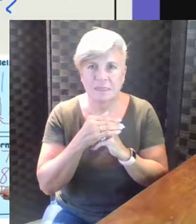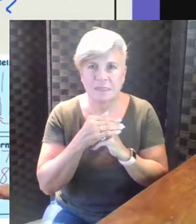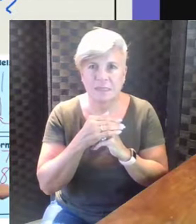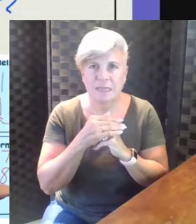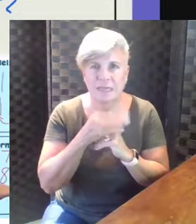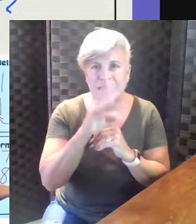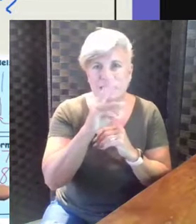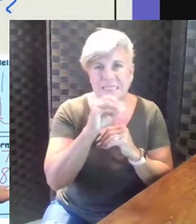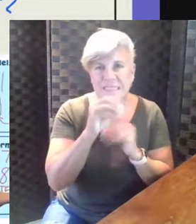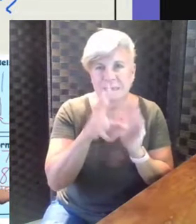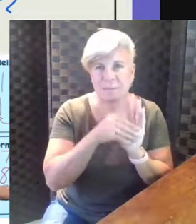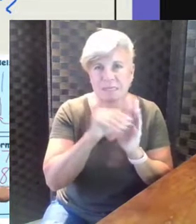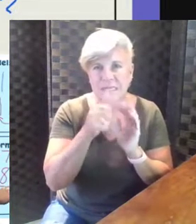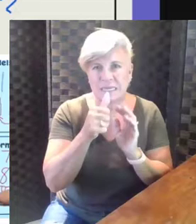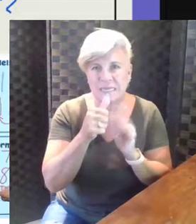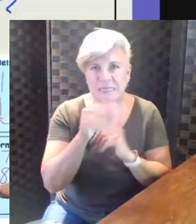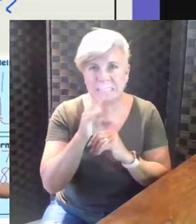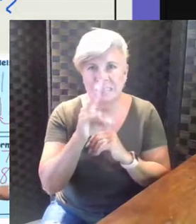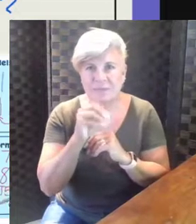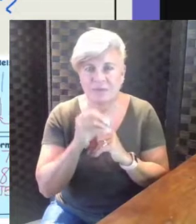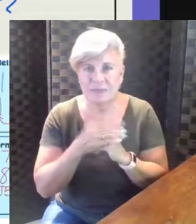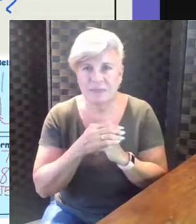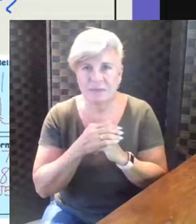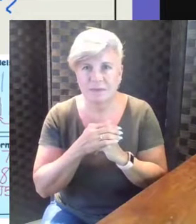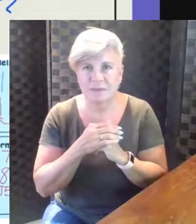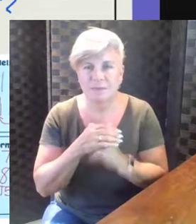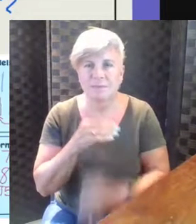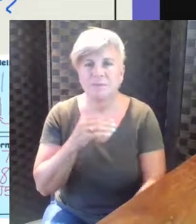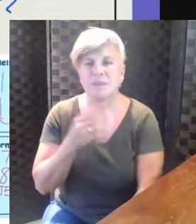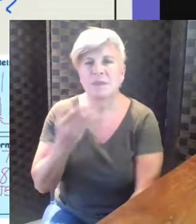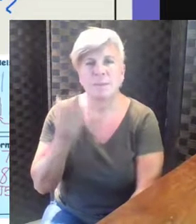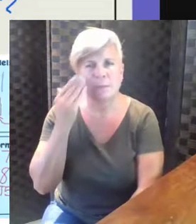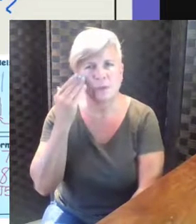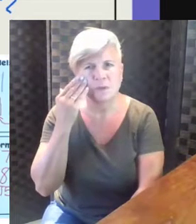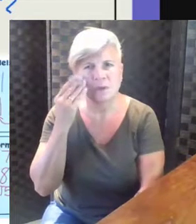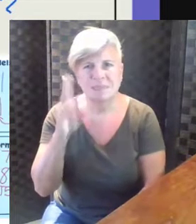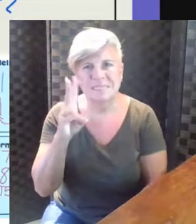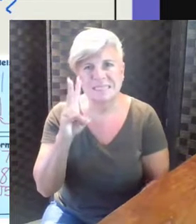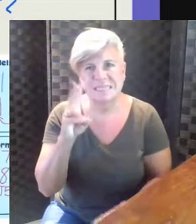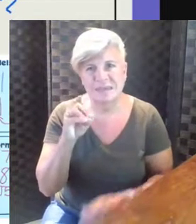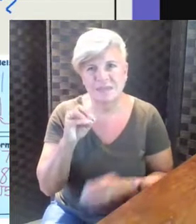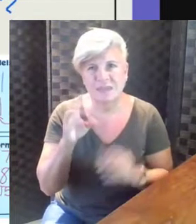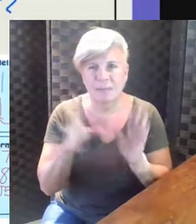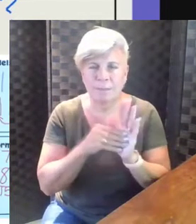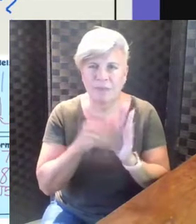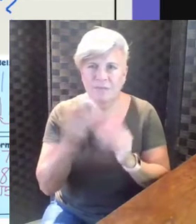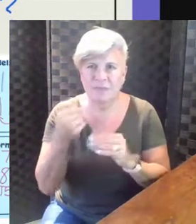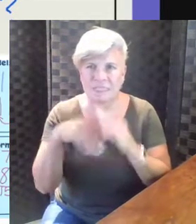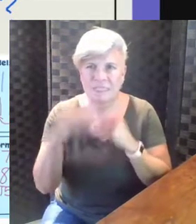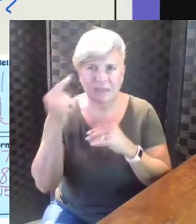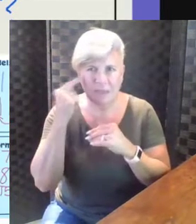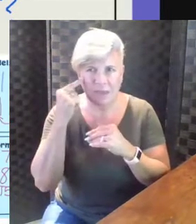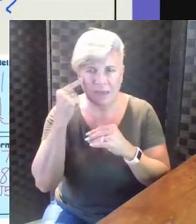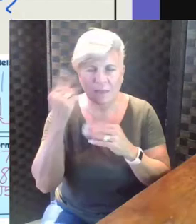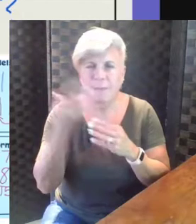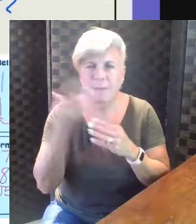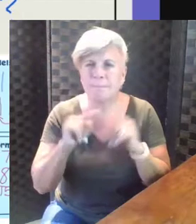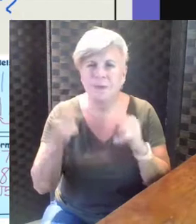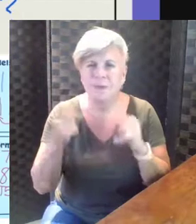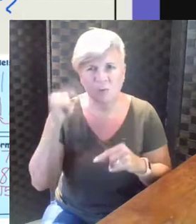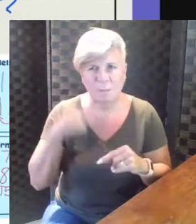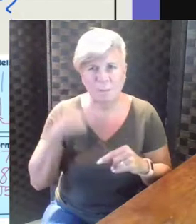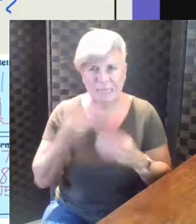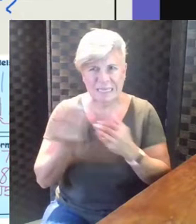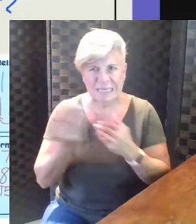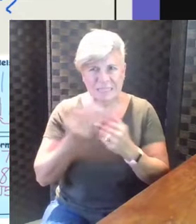And 60 plus 10 is 70. Now you may know 70 plus 15 in your head, but for me it's a